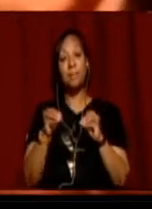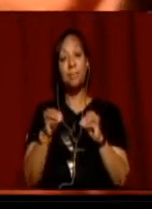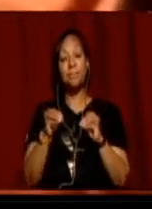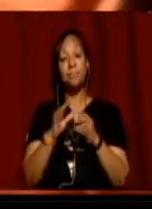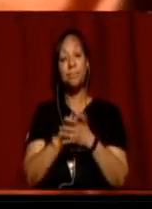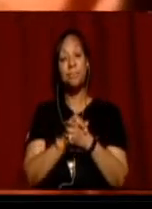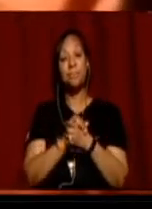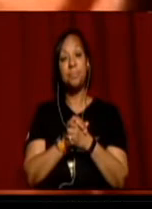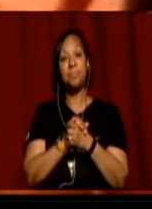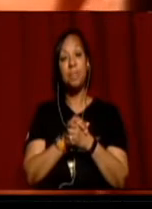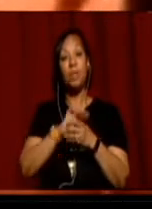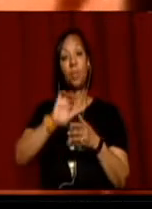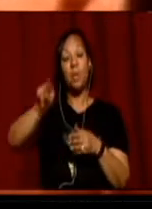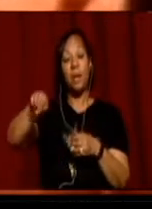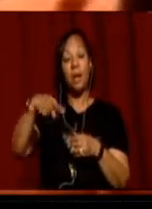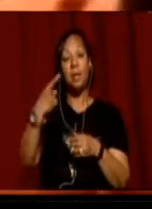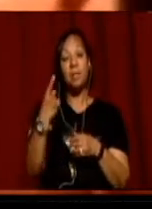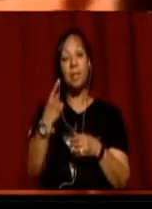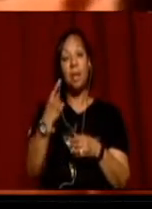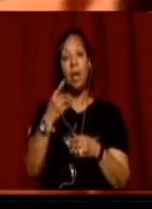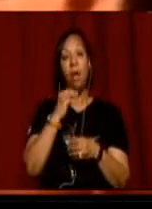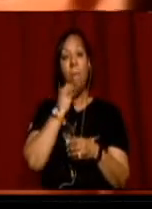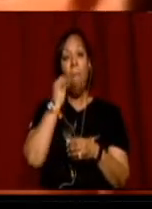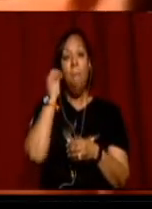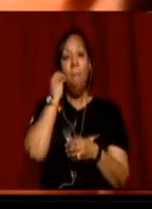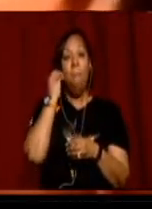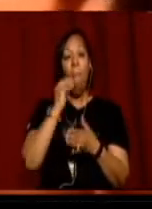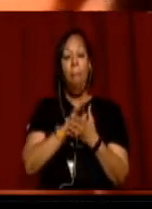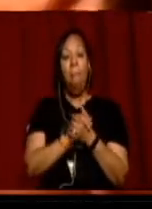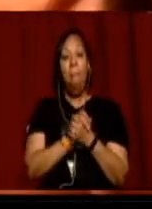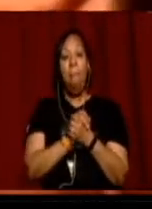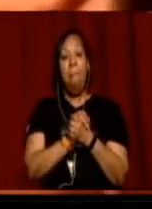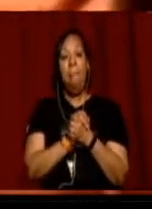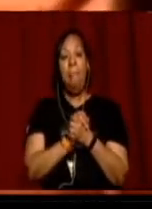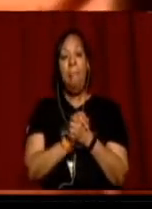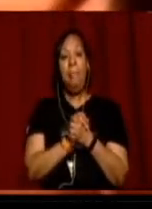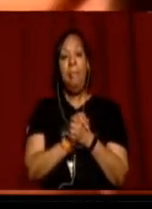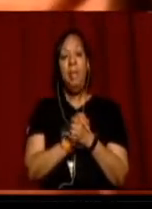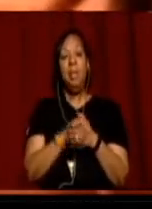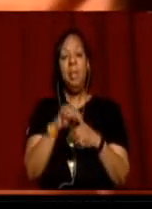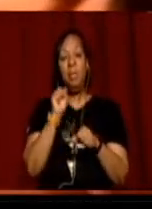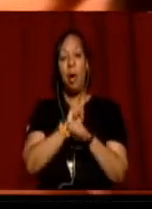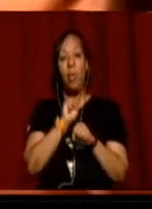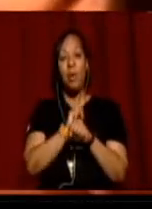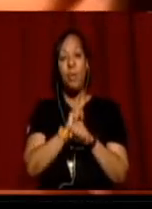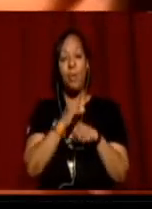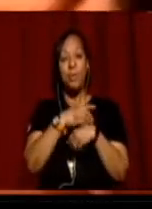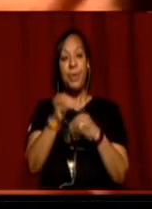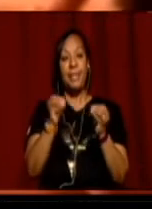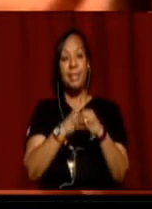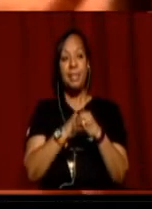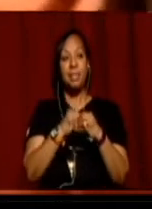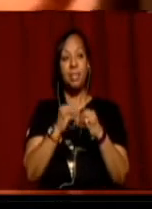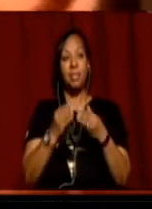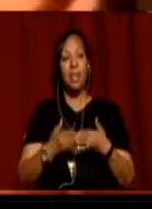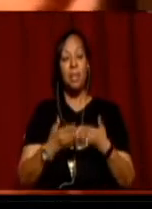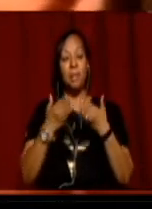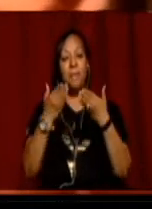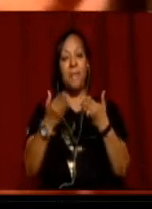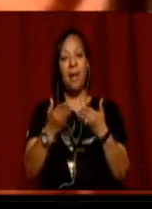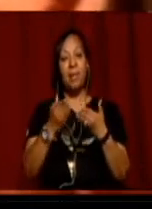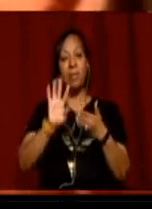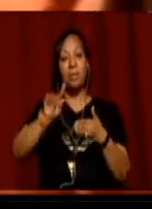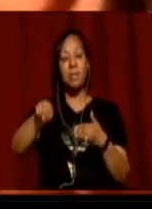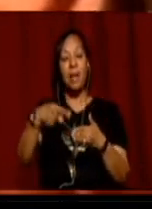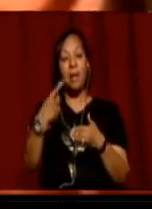in isolation or quarantine. And so we need to have working with organizations that can provide those